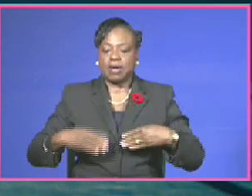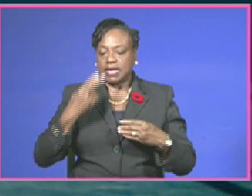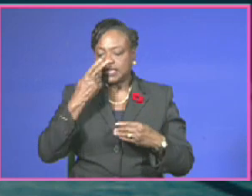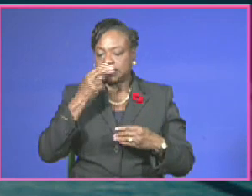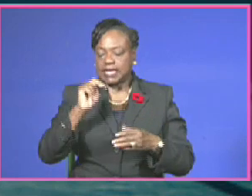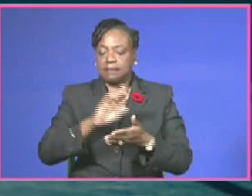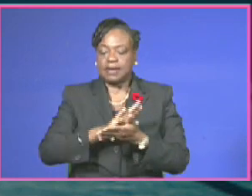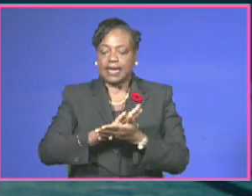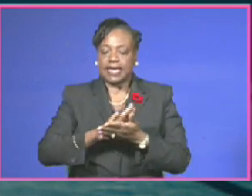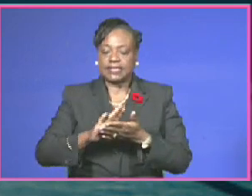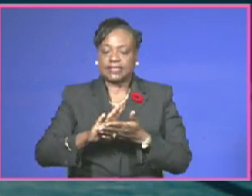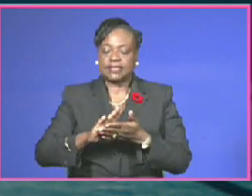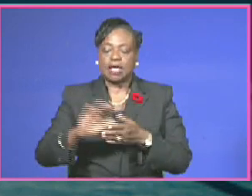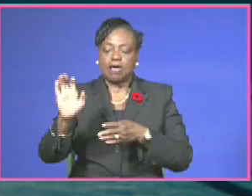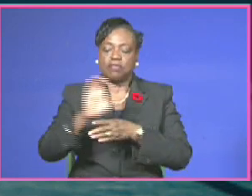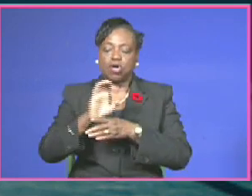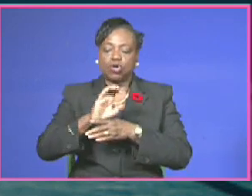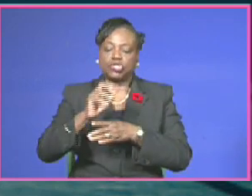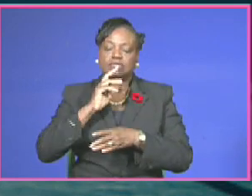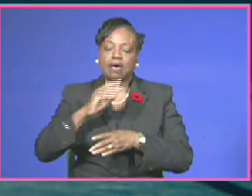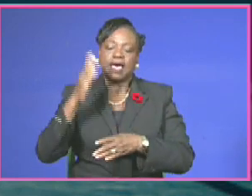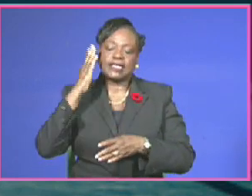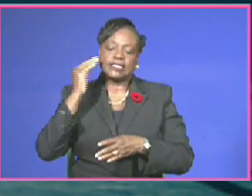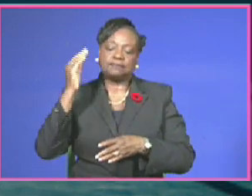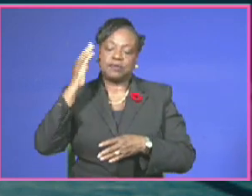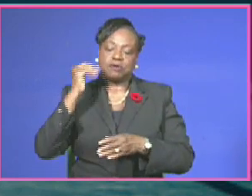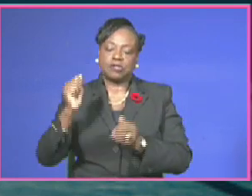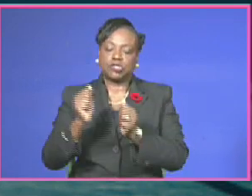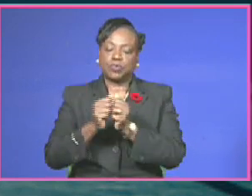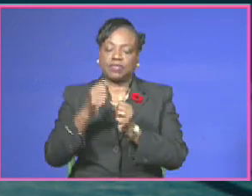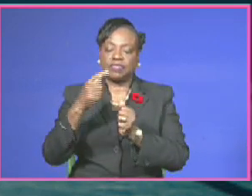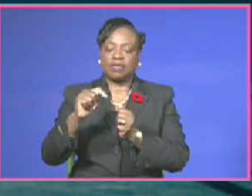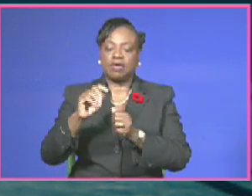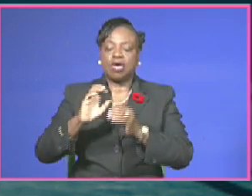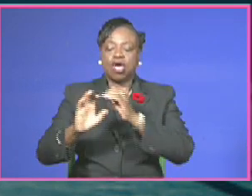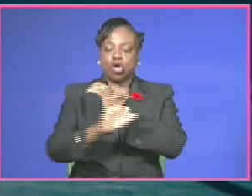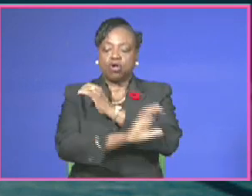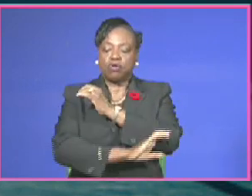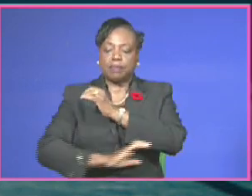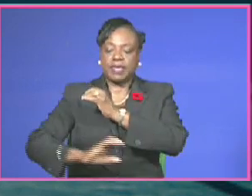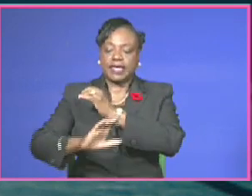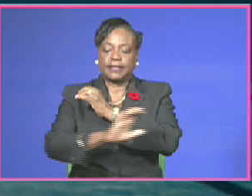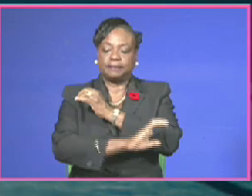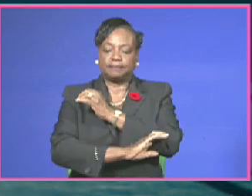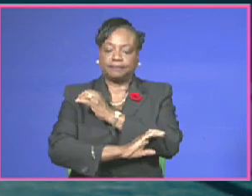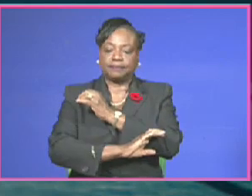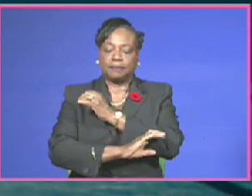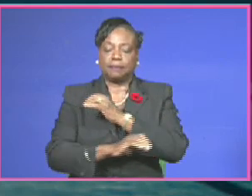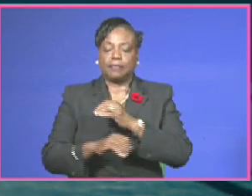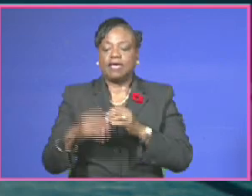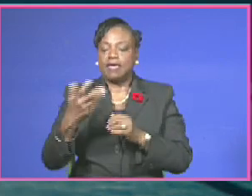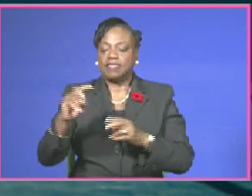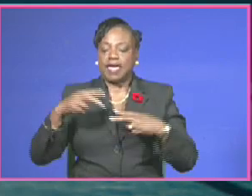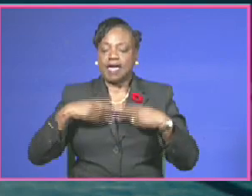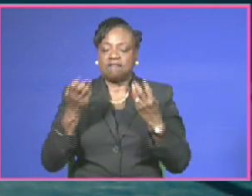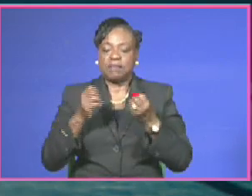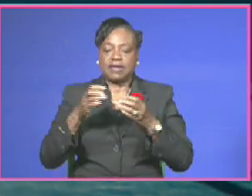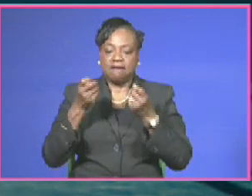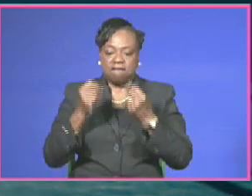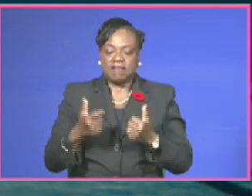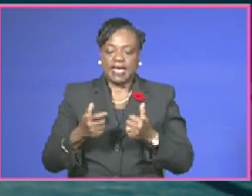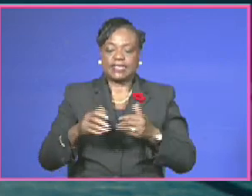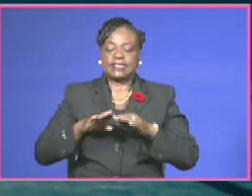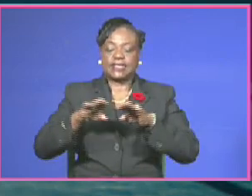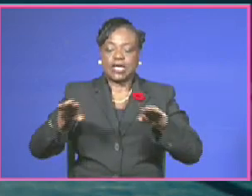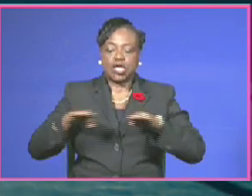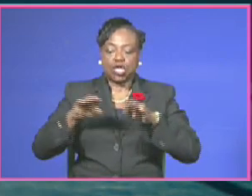the coaches are really experienced with the Caribbean circuit, so I'm really excited to get to work with them. They have a lot of really fast swimmers that I'll be able to